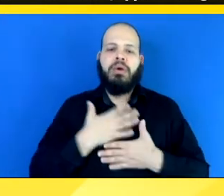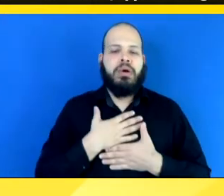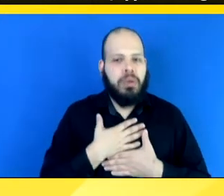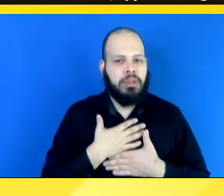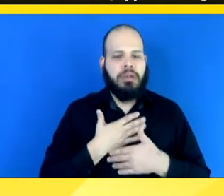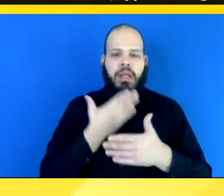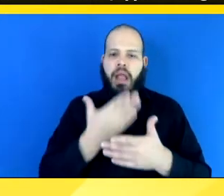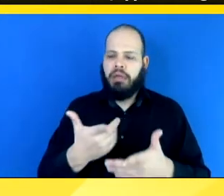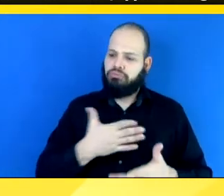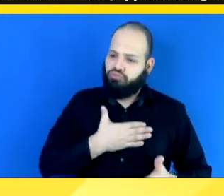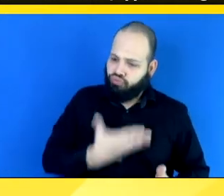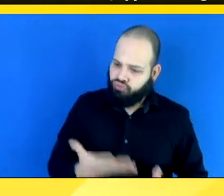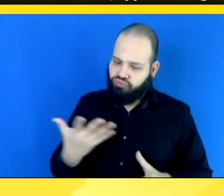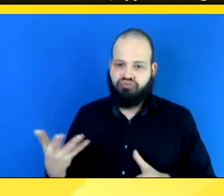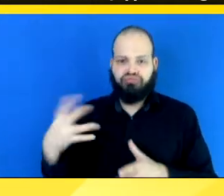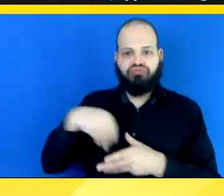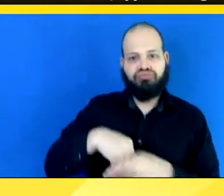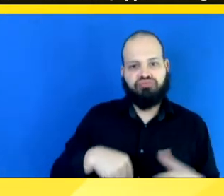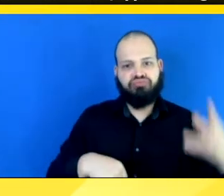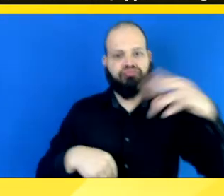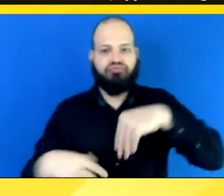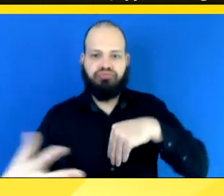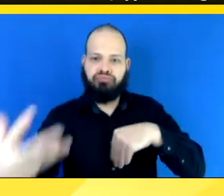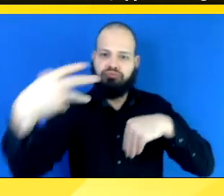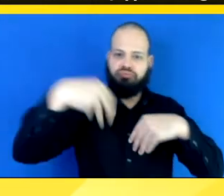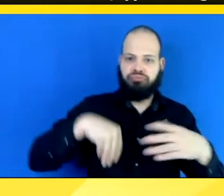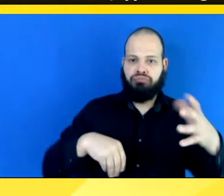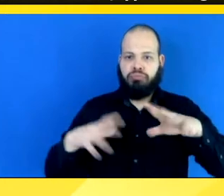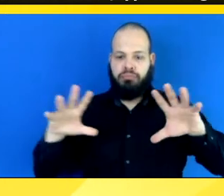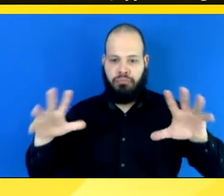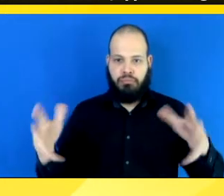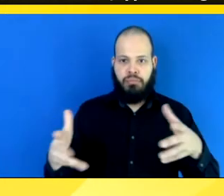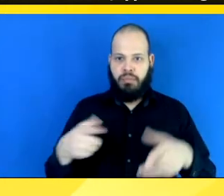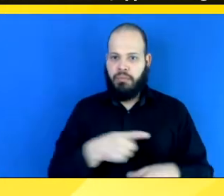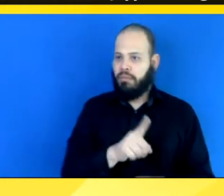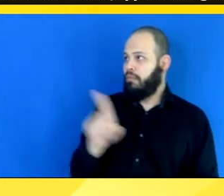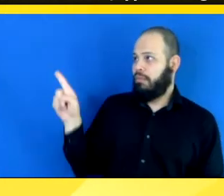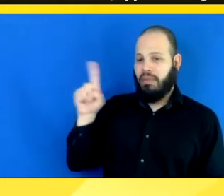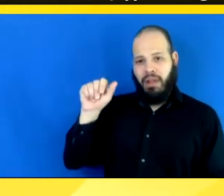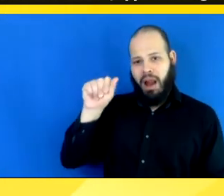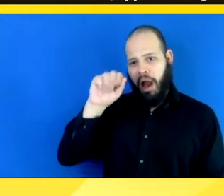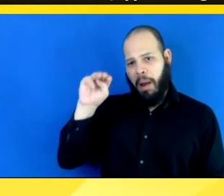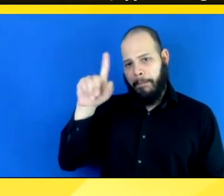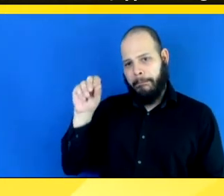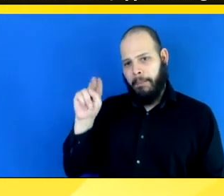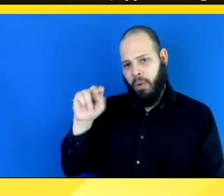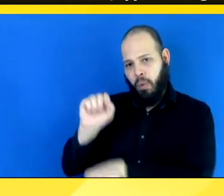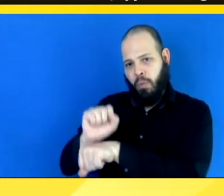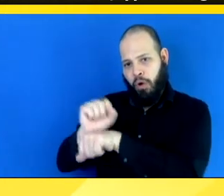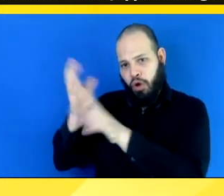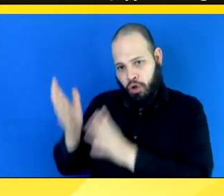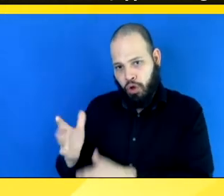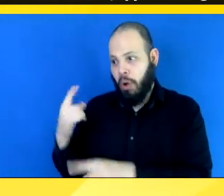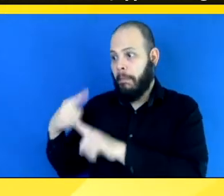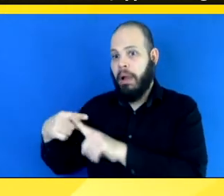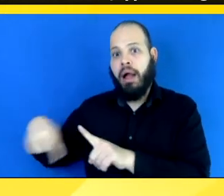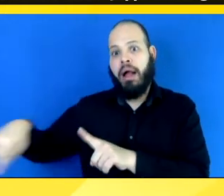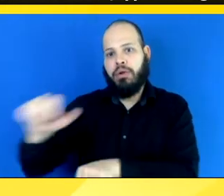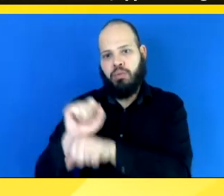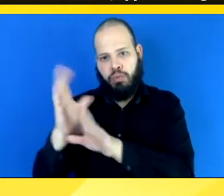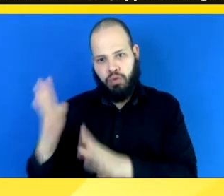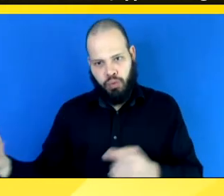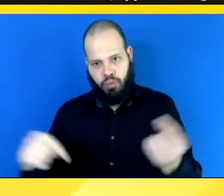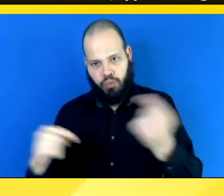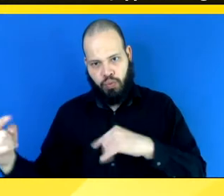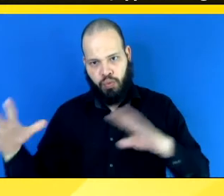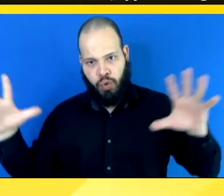here from Amazon, and I want to introduce the first one. The first lady that I'm going to call up is a great leader.